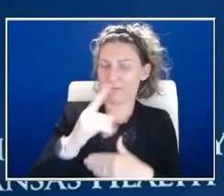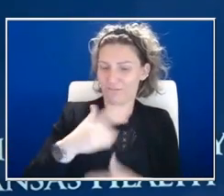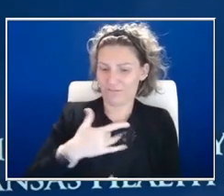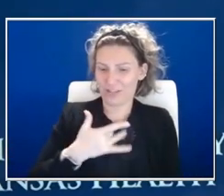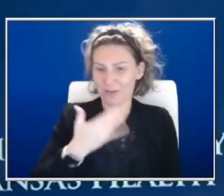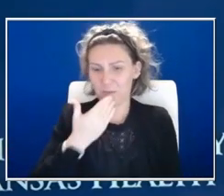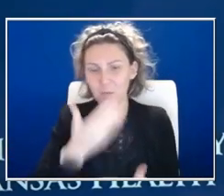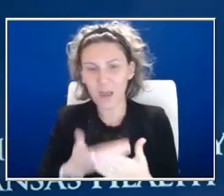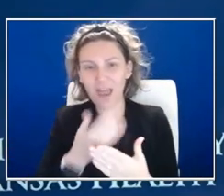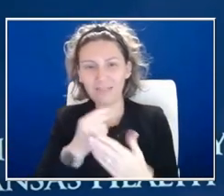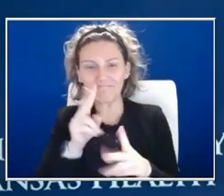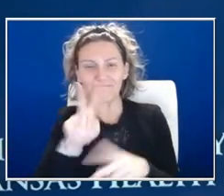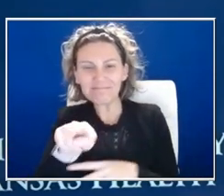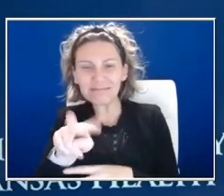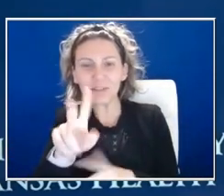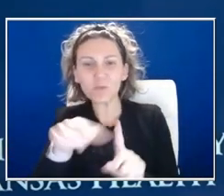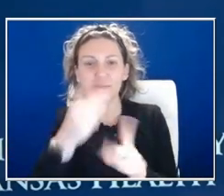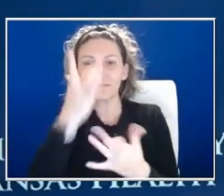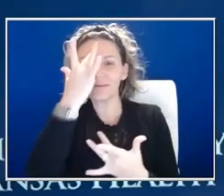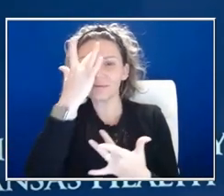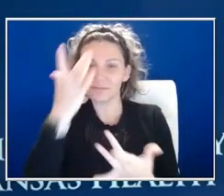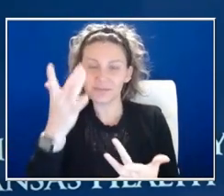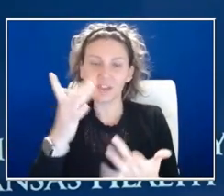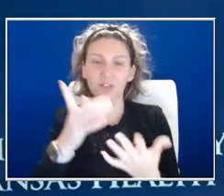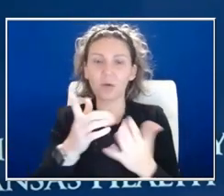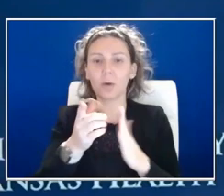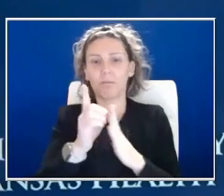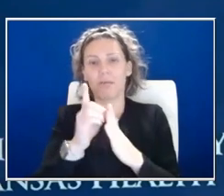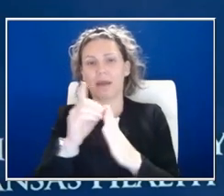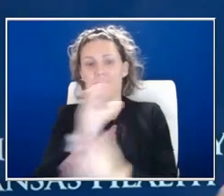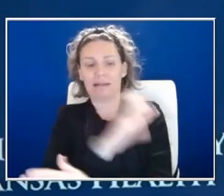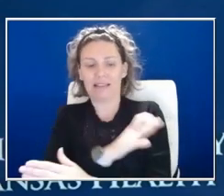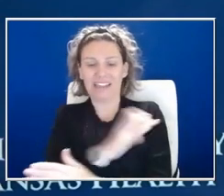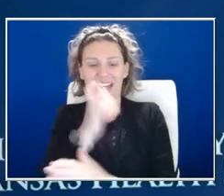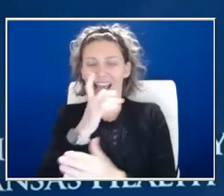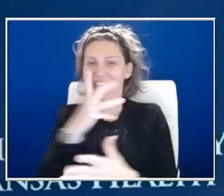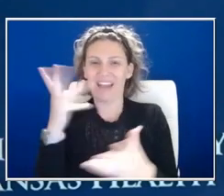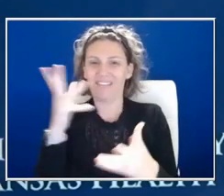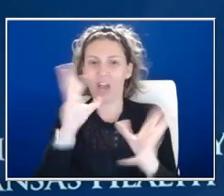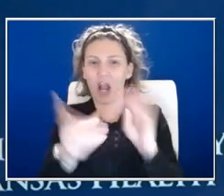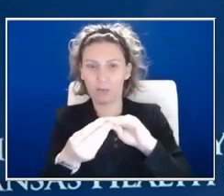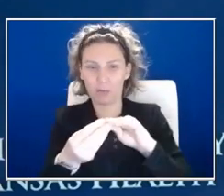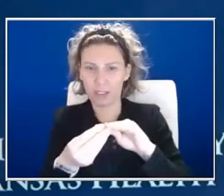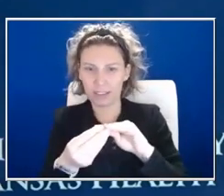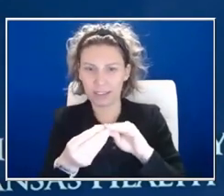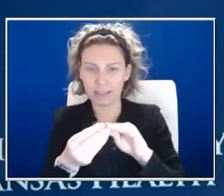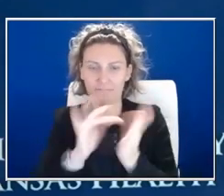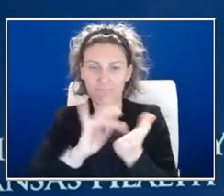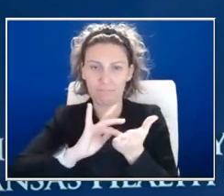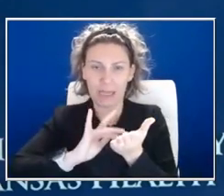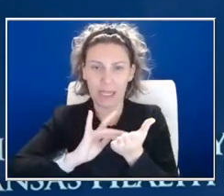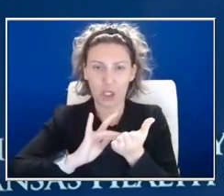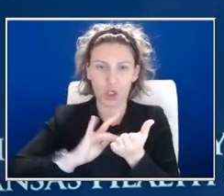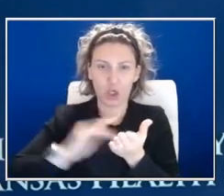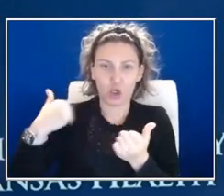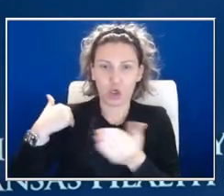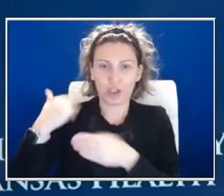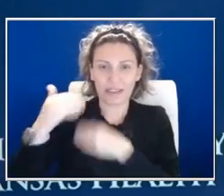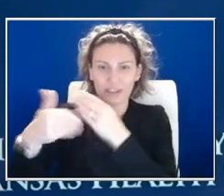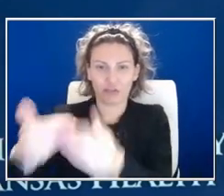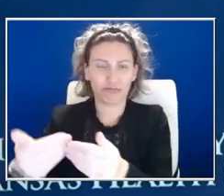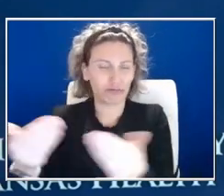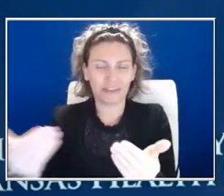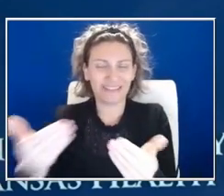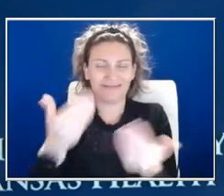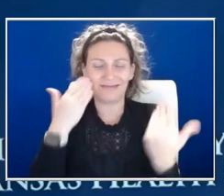they're sick. And so a minute clinic isn't going to have your comprehensive medical history. They're not going to know you as well, and so they're just going to be